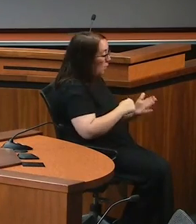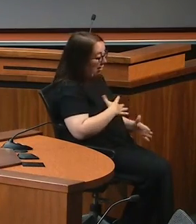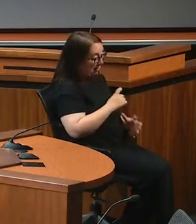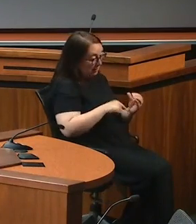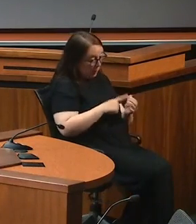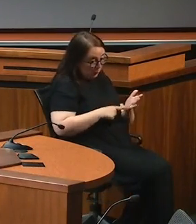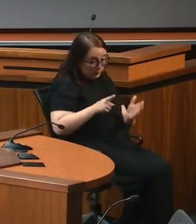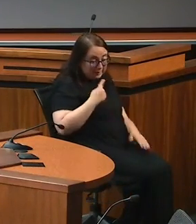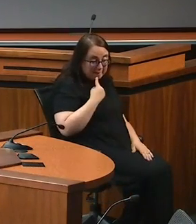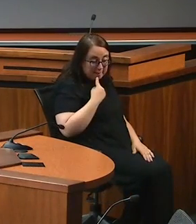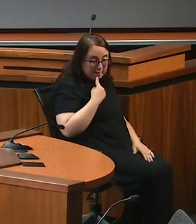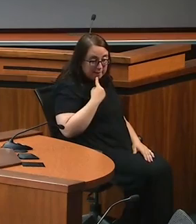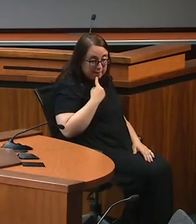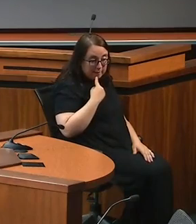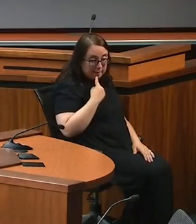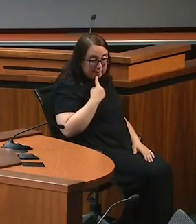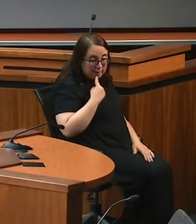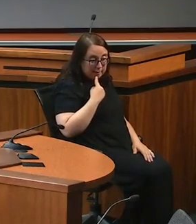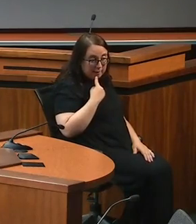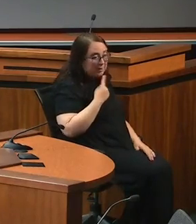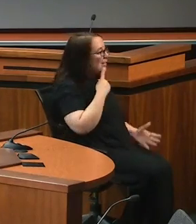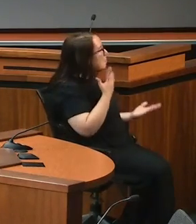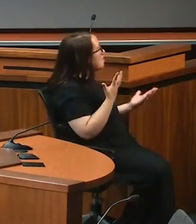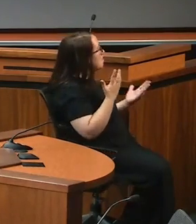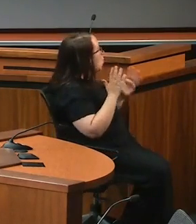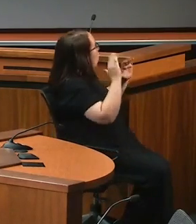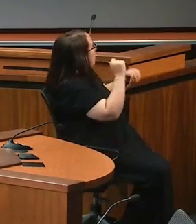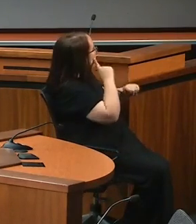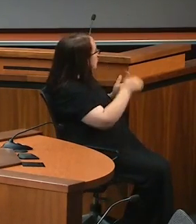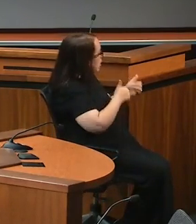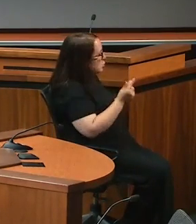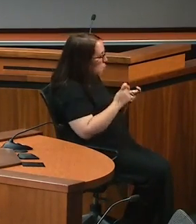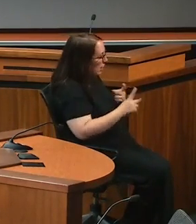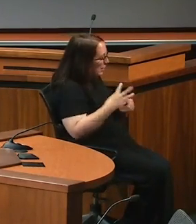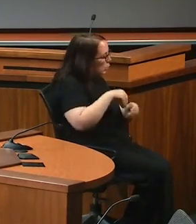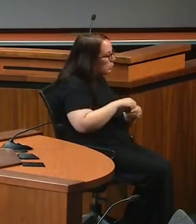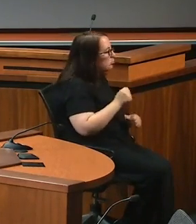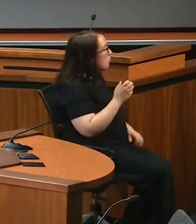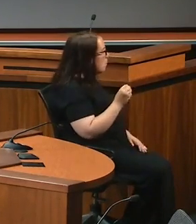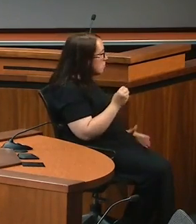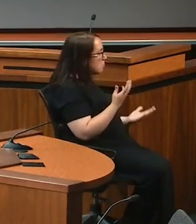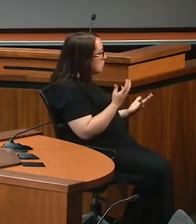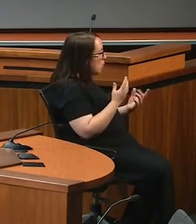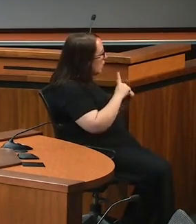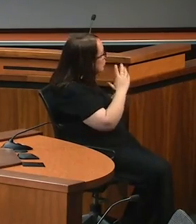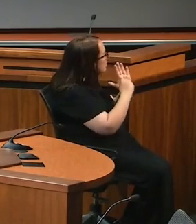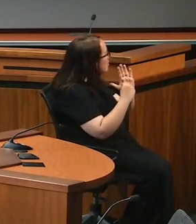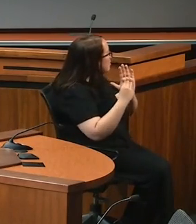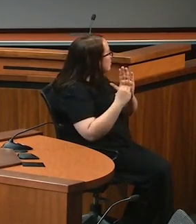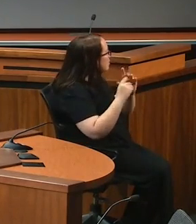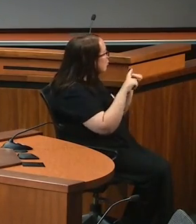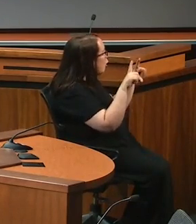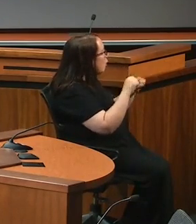you raised a hope for this process of what we would include. So, others, as you fill out the comment cards,